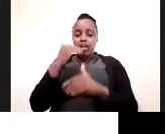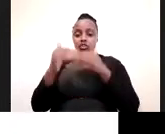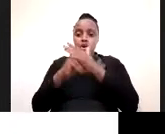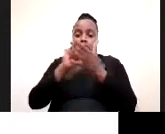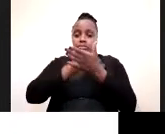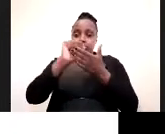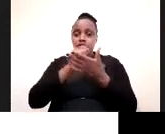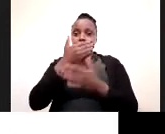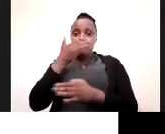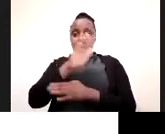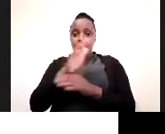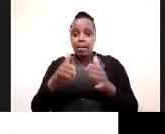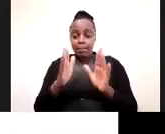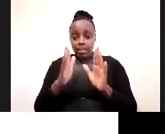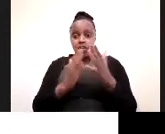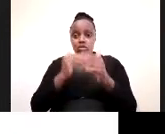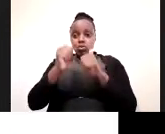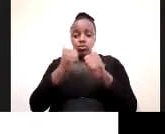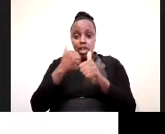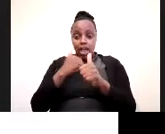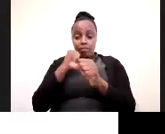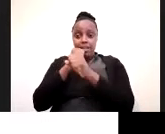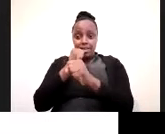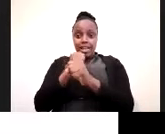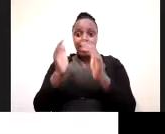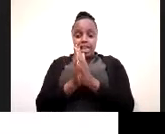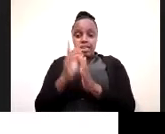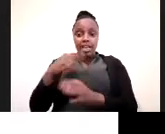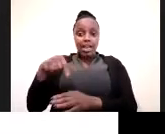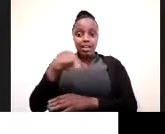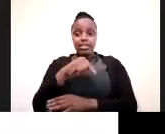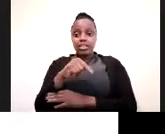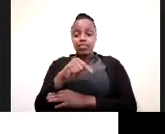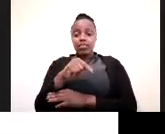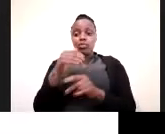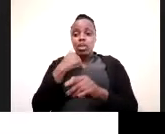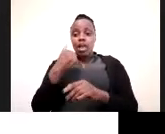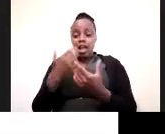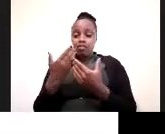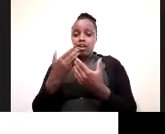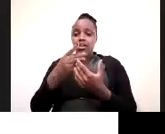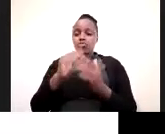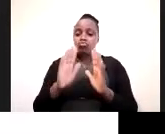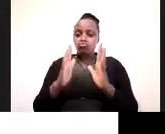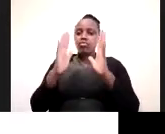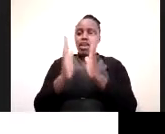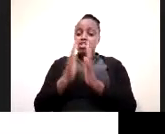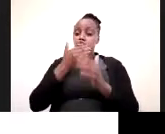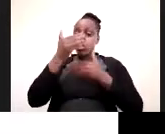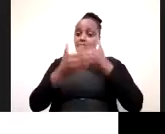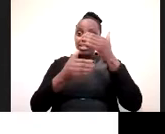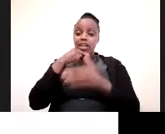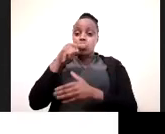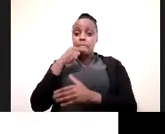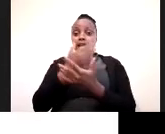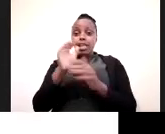feedback mechanism and for the TBT, and we had the possibility to comment them and to reply to queries which